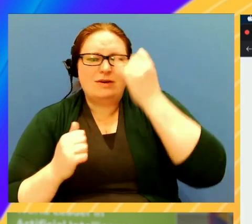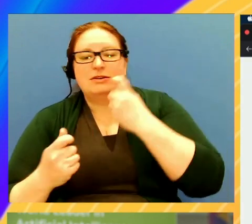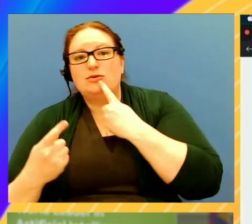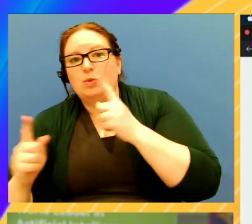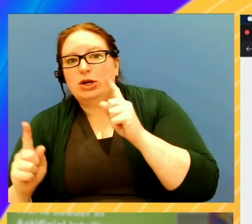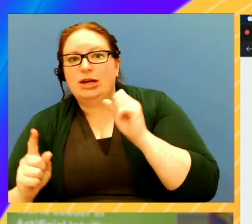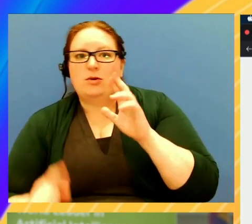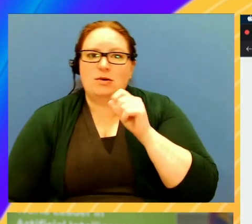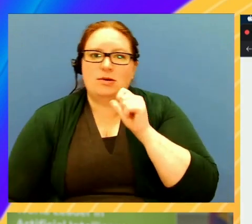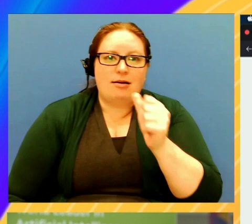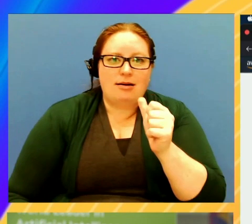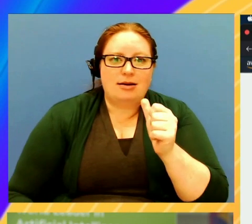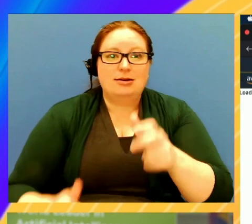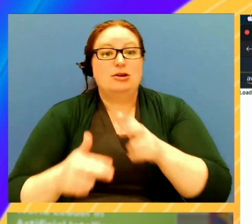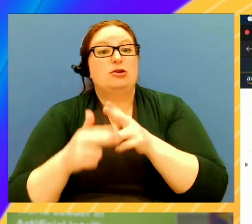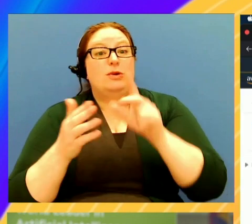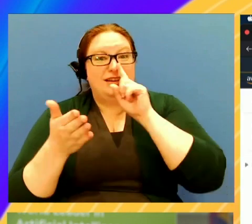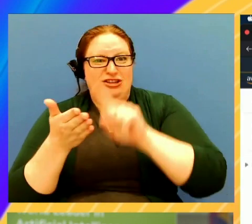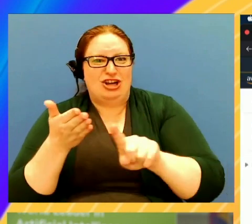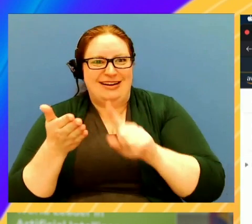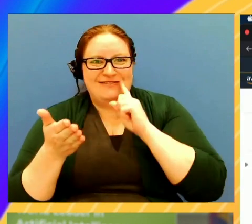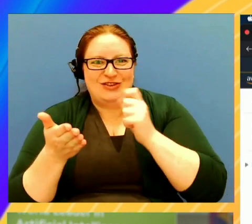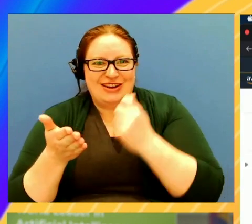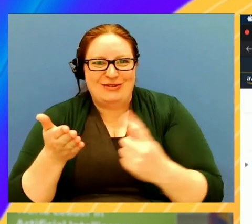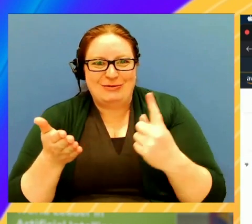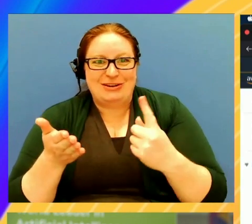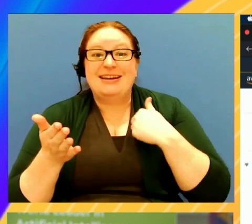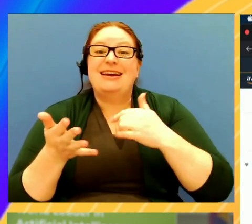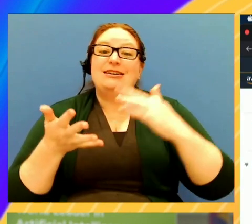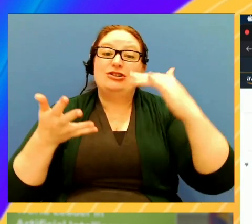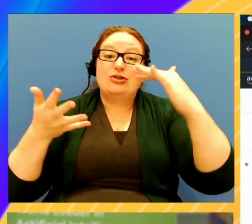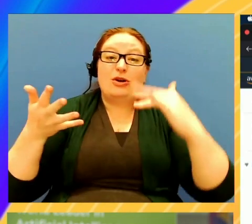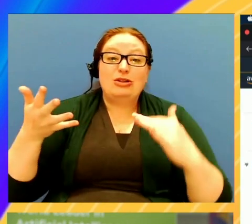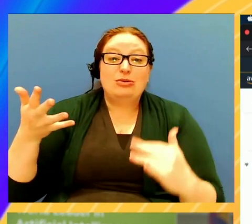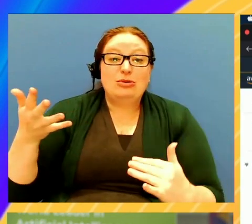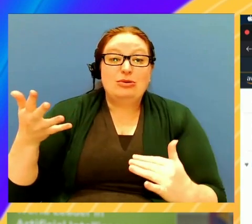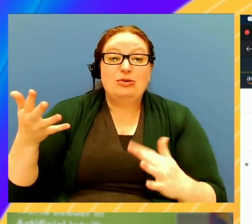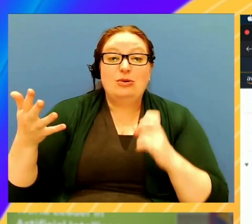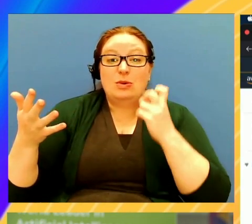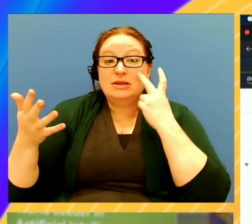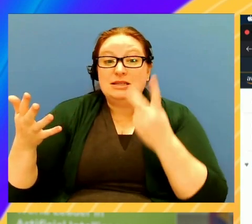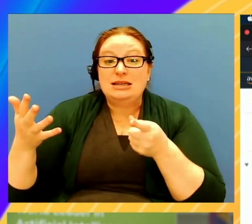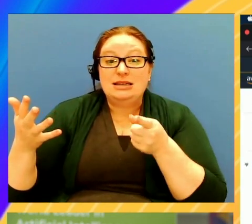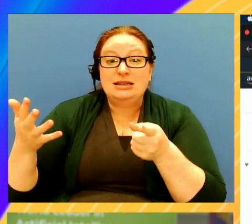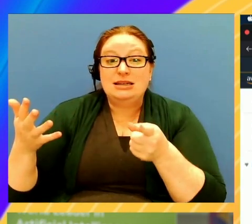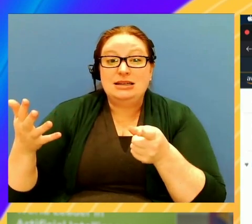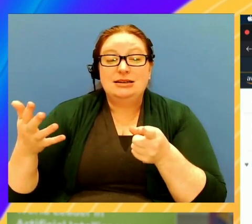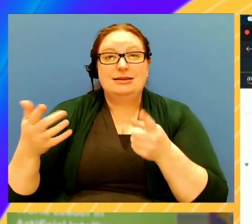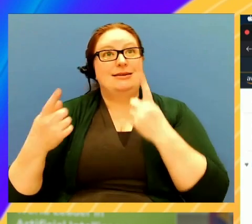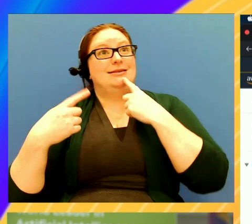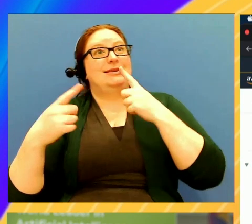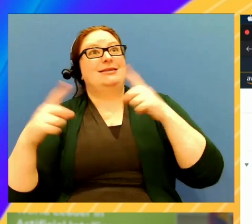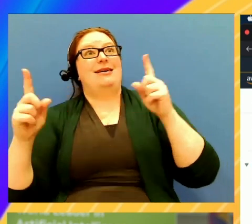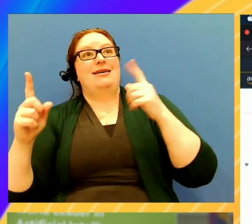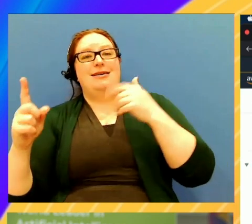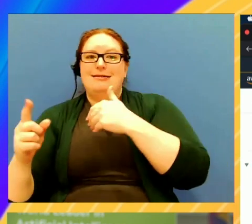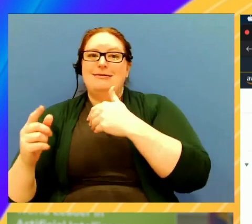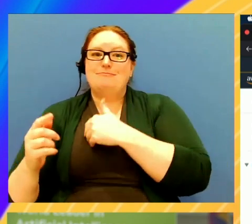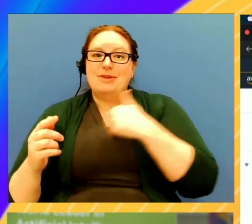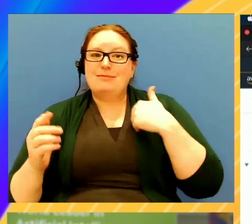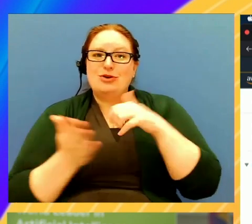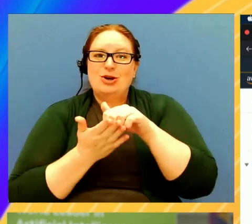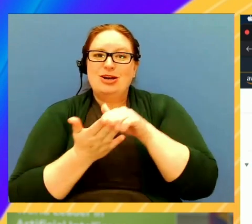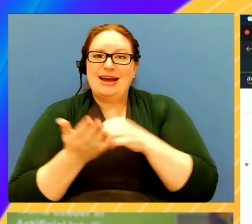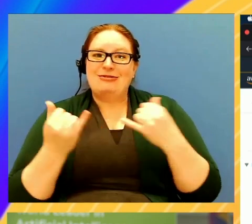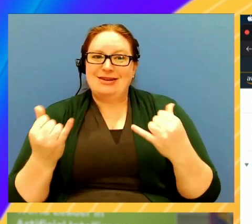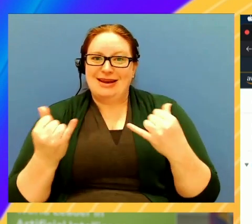for everybody out there. And as you're going through it, you'll see. Ta-da. In that member account now, I'm able to go in